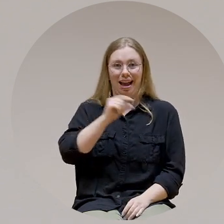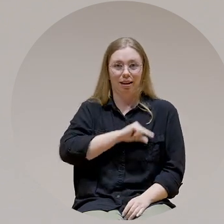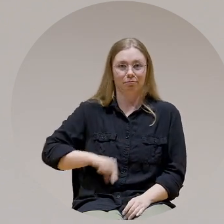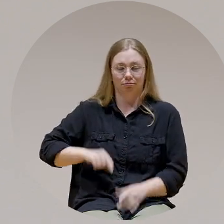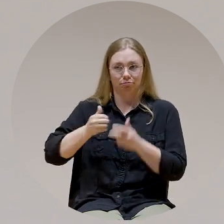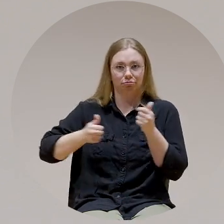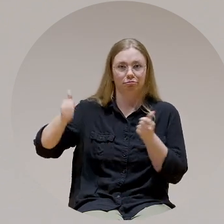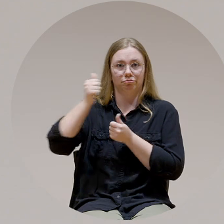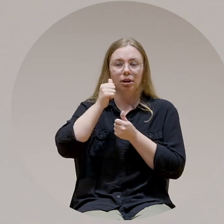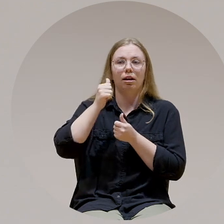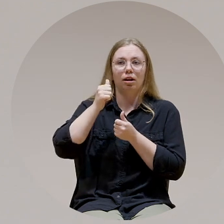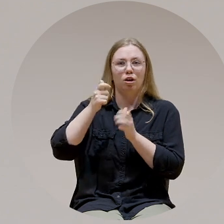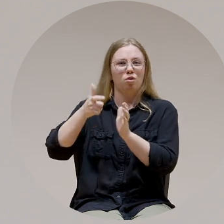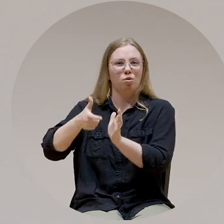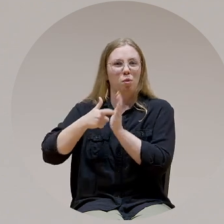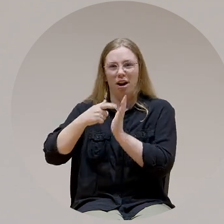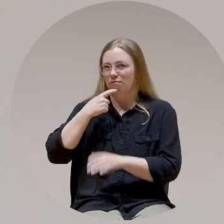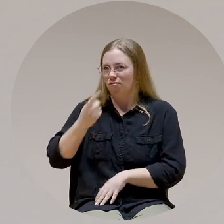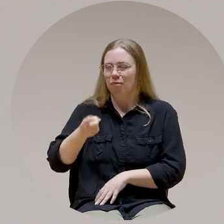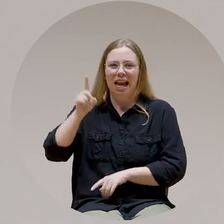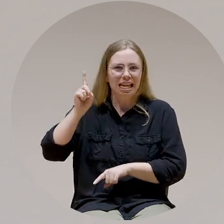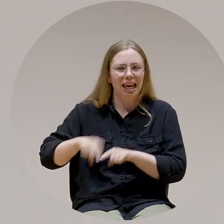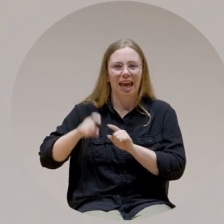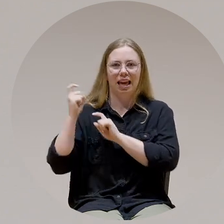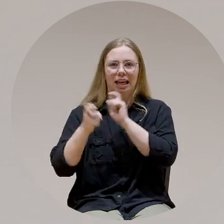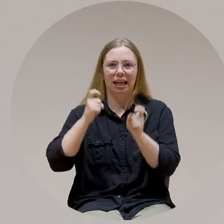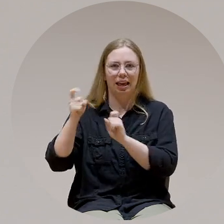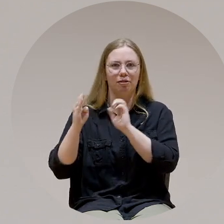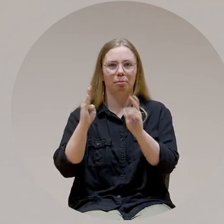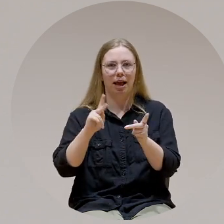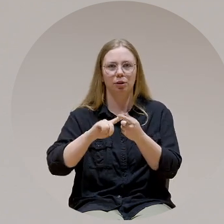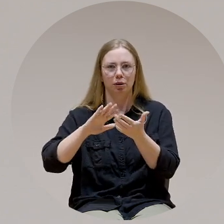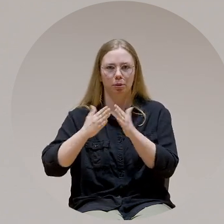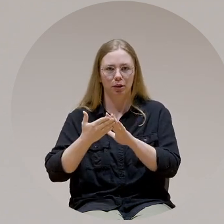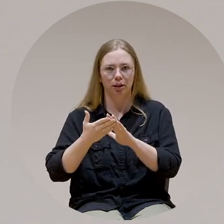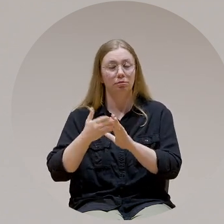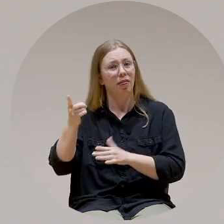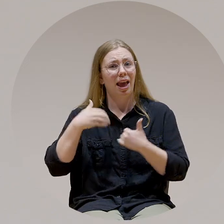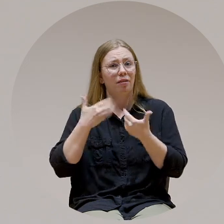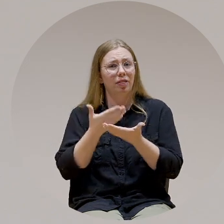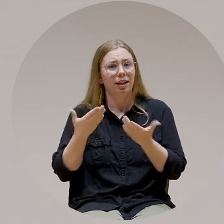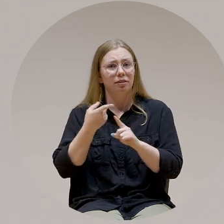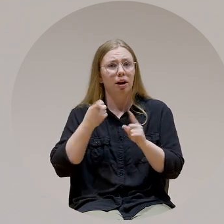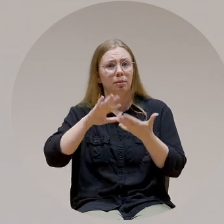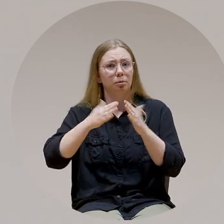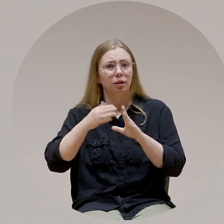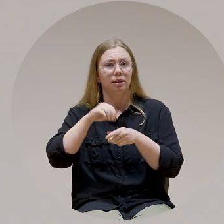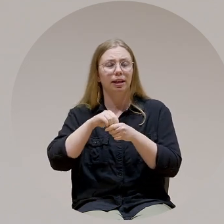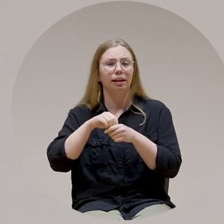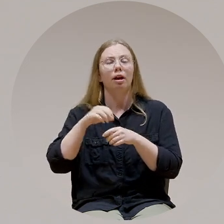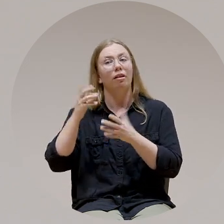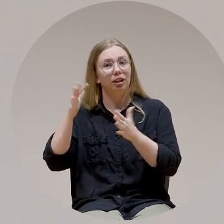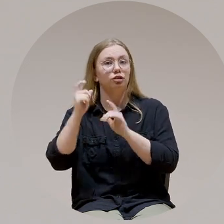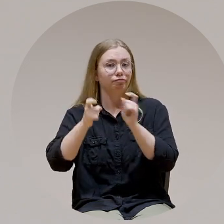back. They're giving things back to communities in Africa, in Australia and New